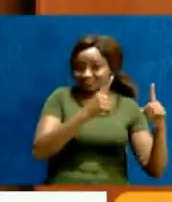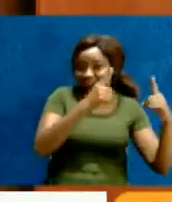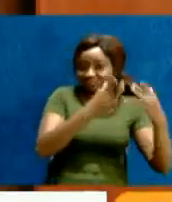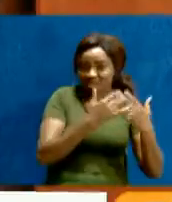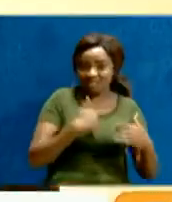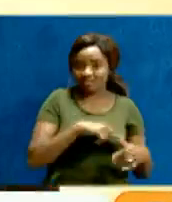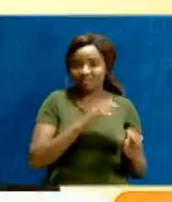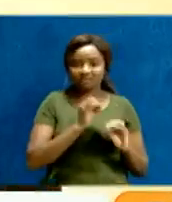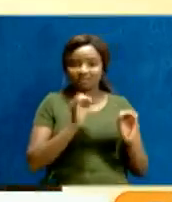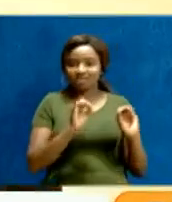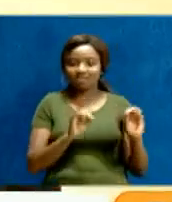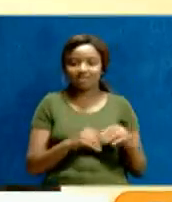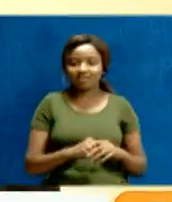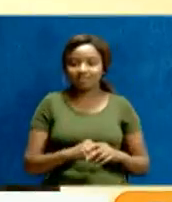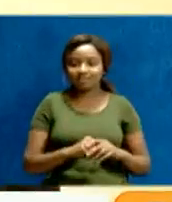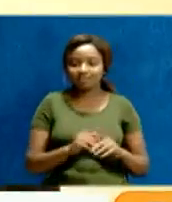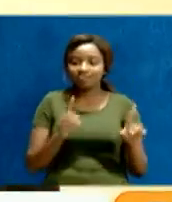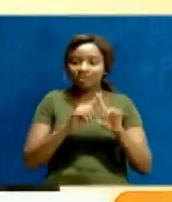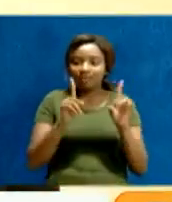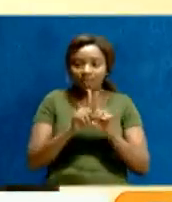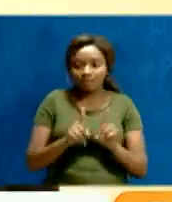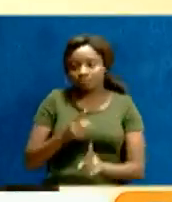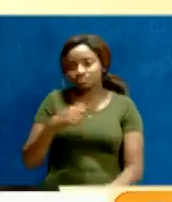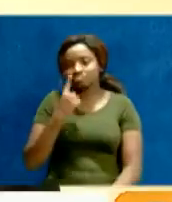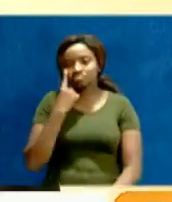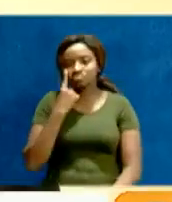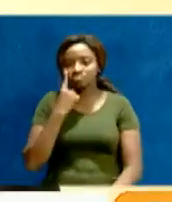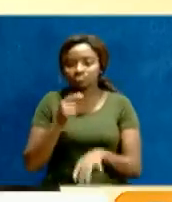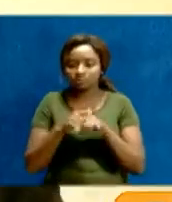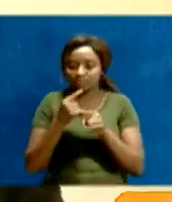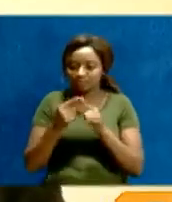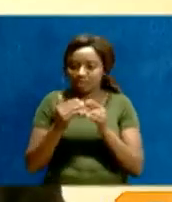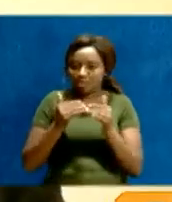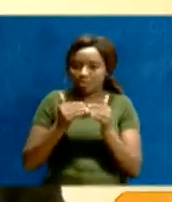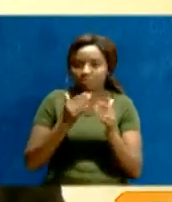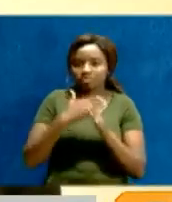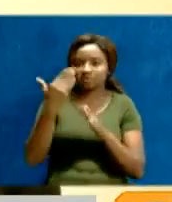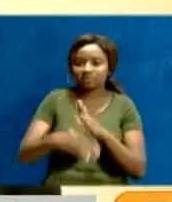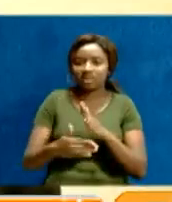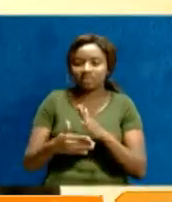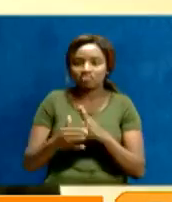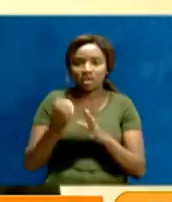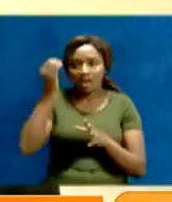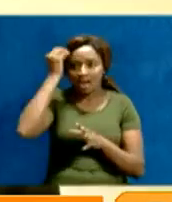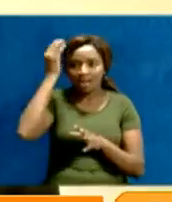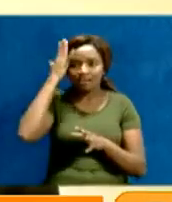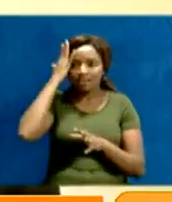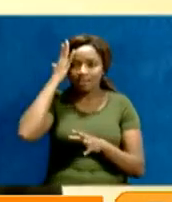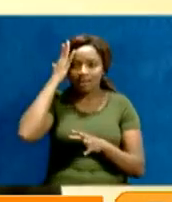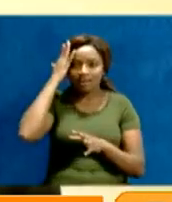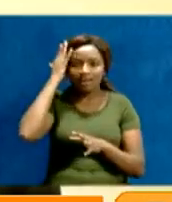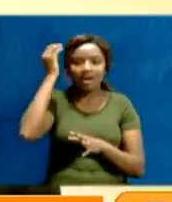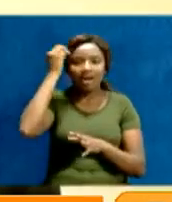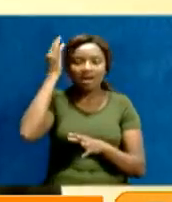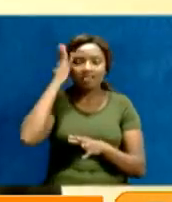us at all. Lakini baada ya kuona mwaka unaenda kuisha, kuna wakati tulikuwa